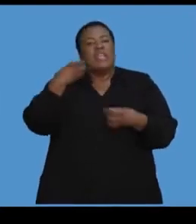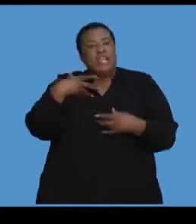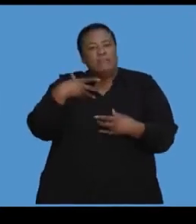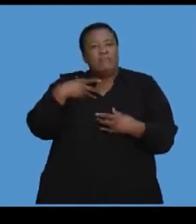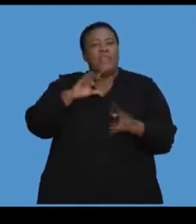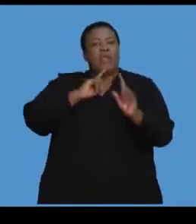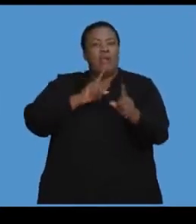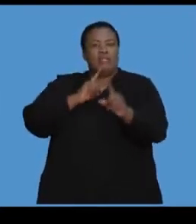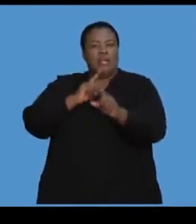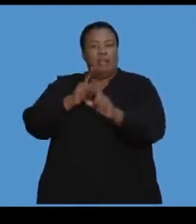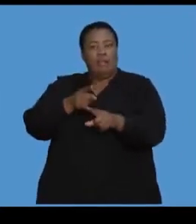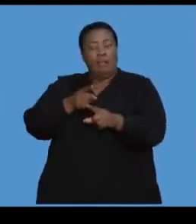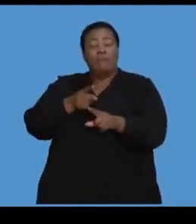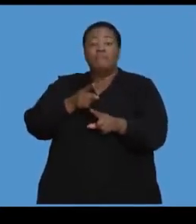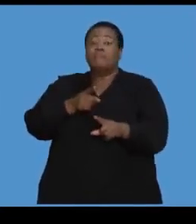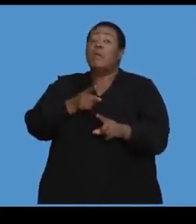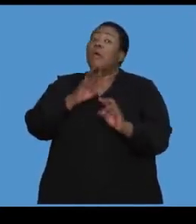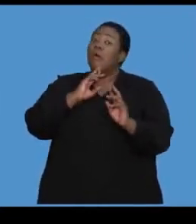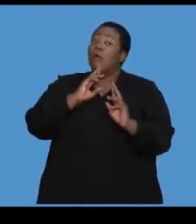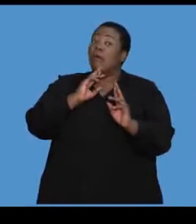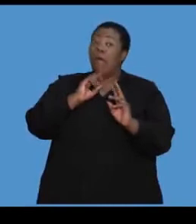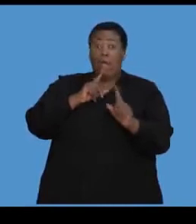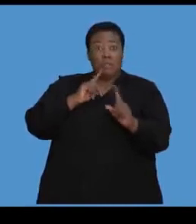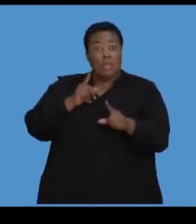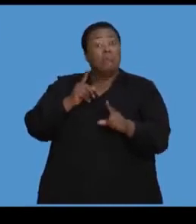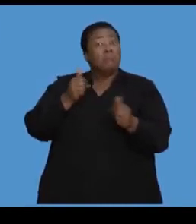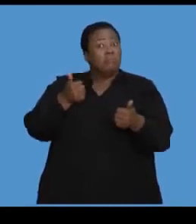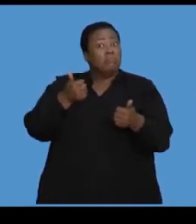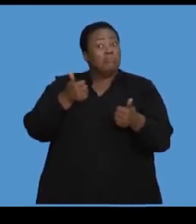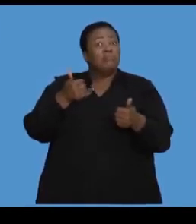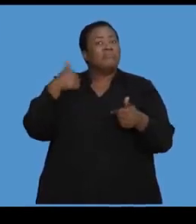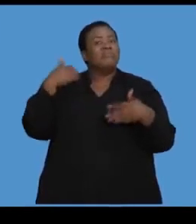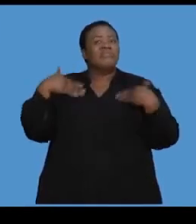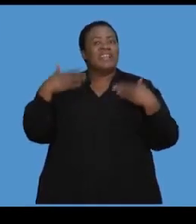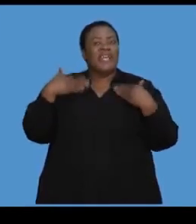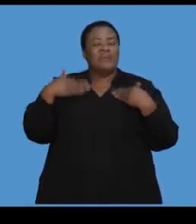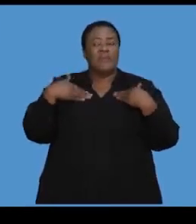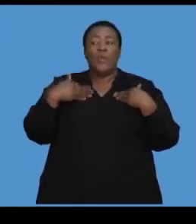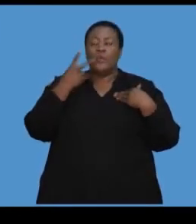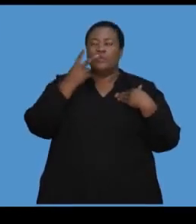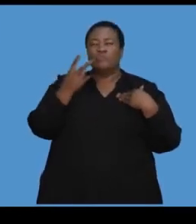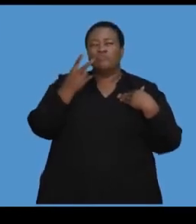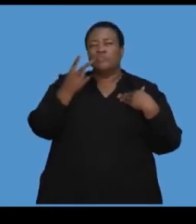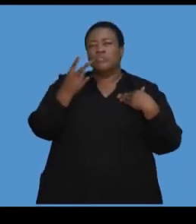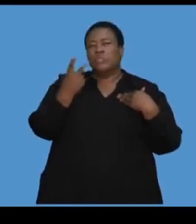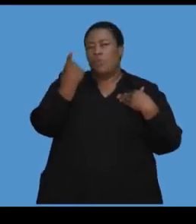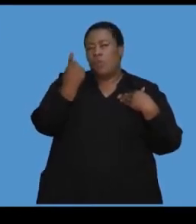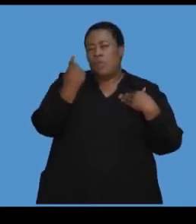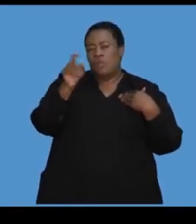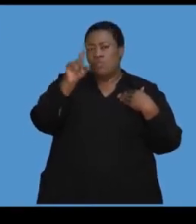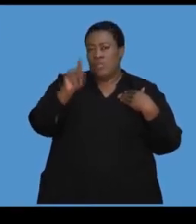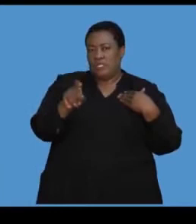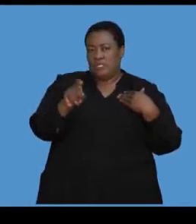right? The response was very overwhelming, and I'm just going to sort of like look at one of the questions with you guys.